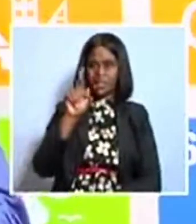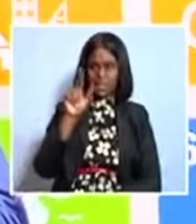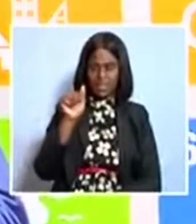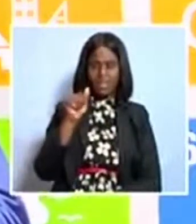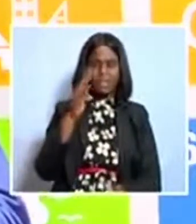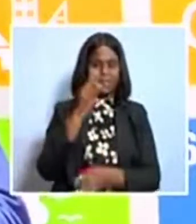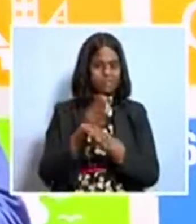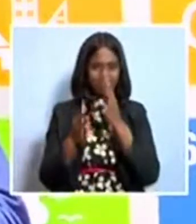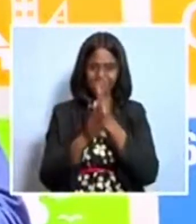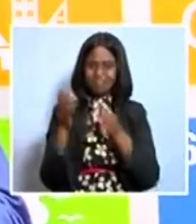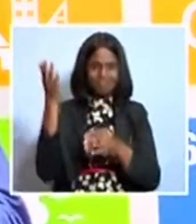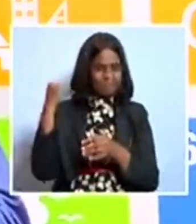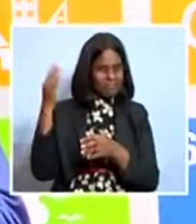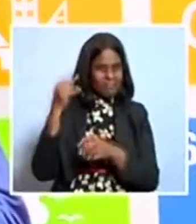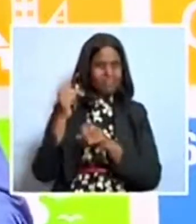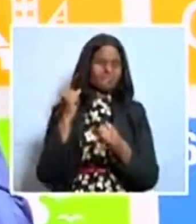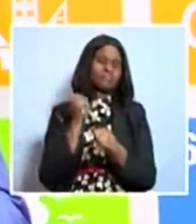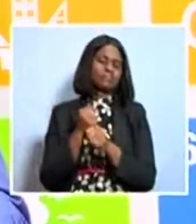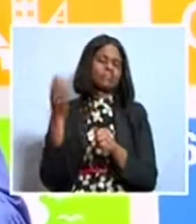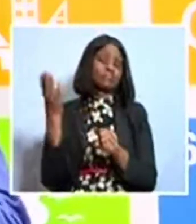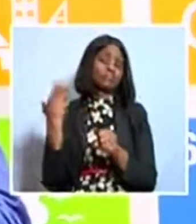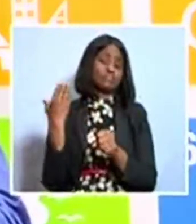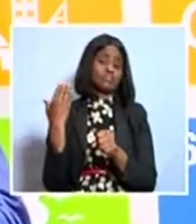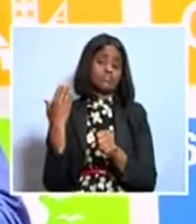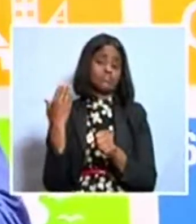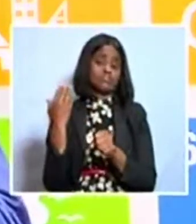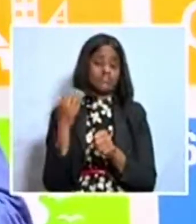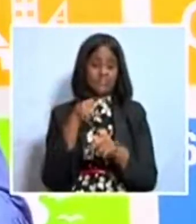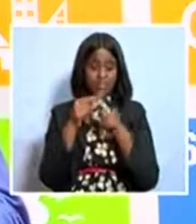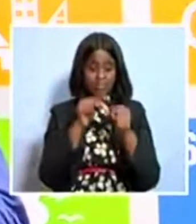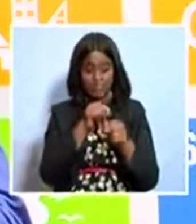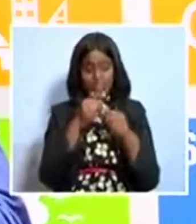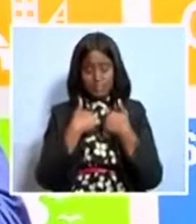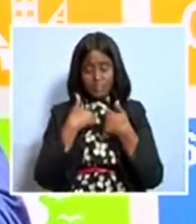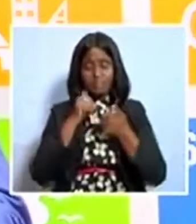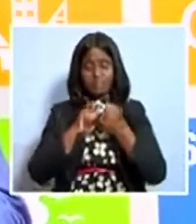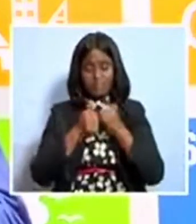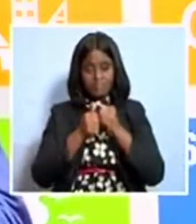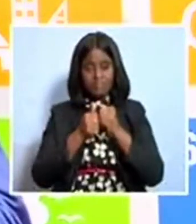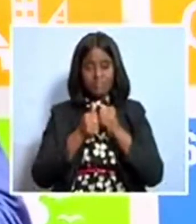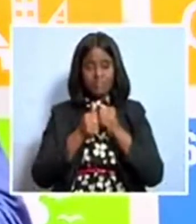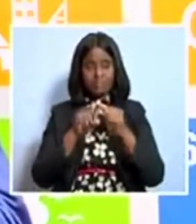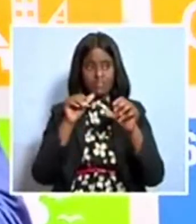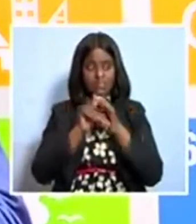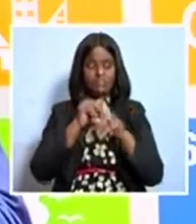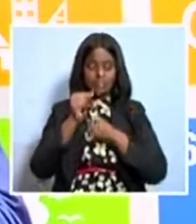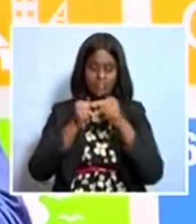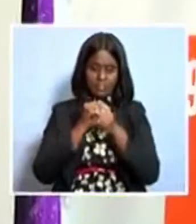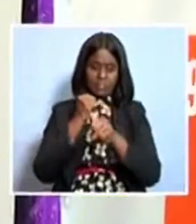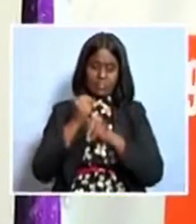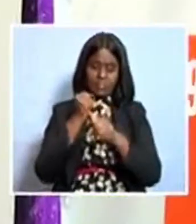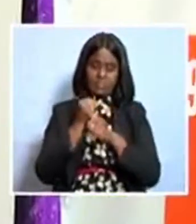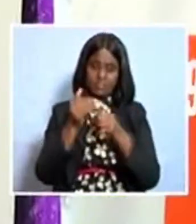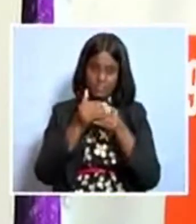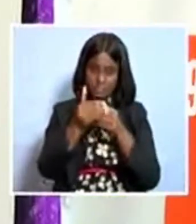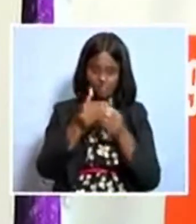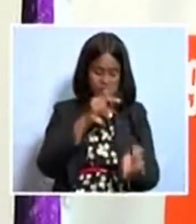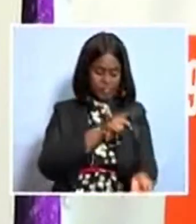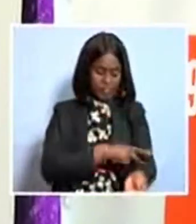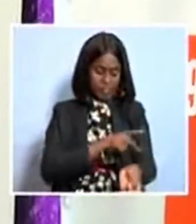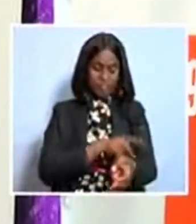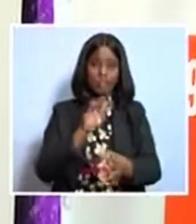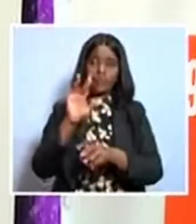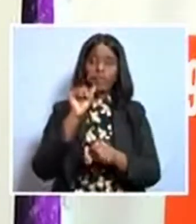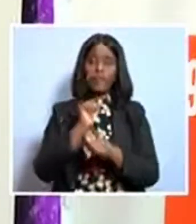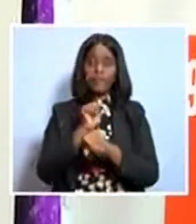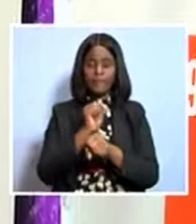ago. And no improvement in the coming years. All right, Mr. Perry, what is the role